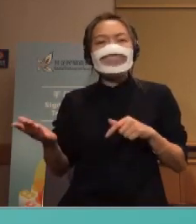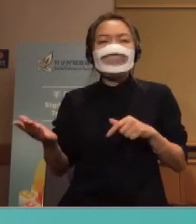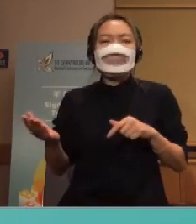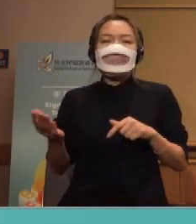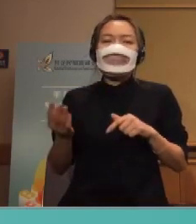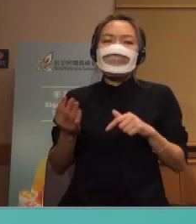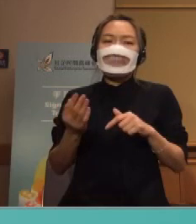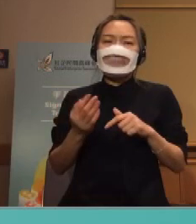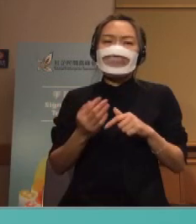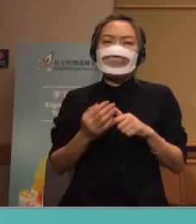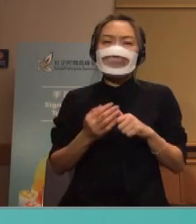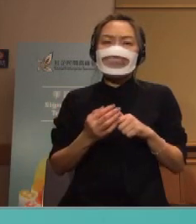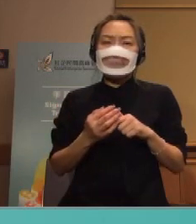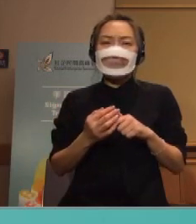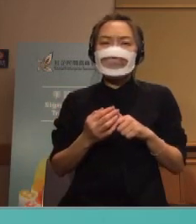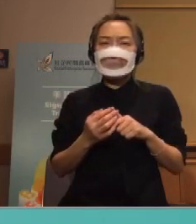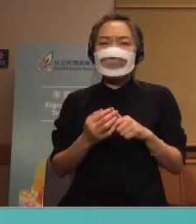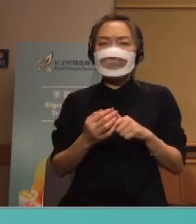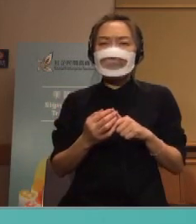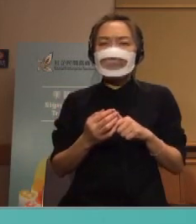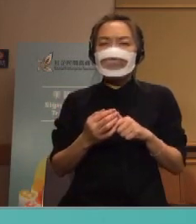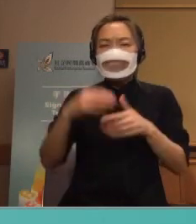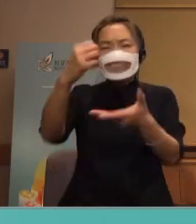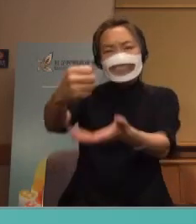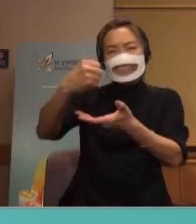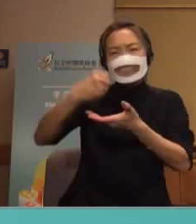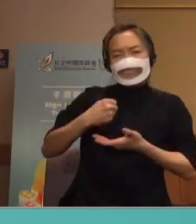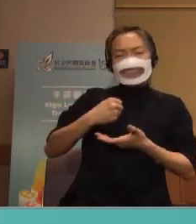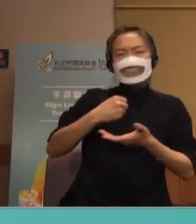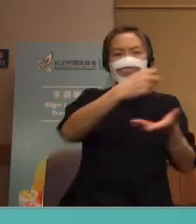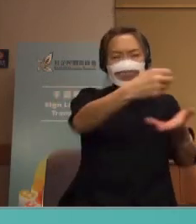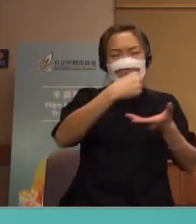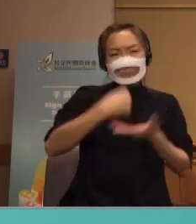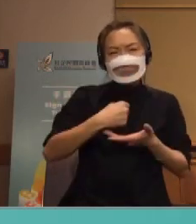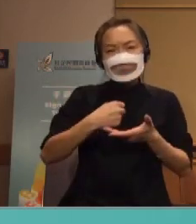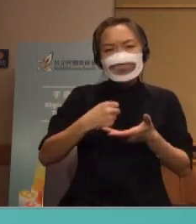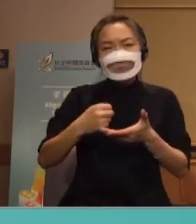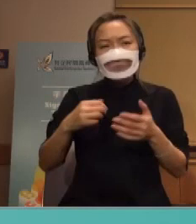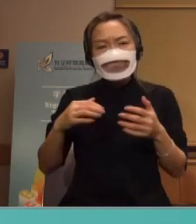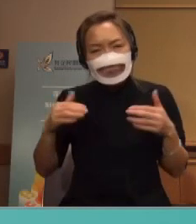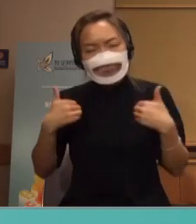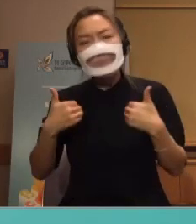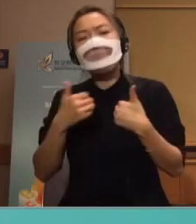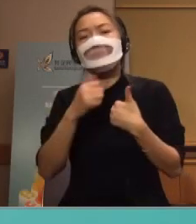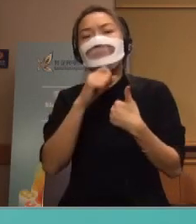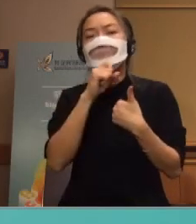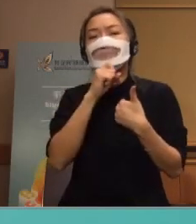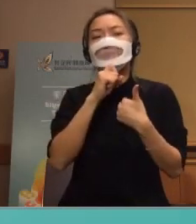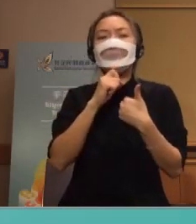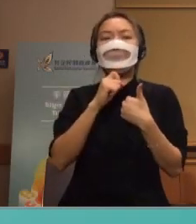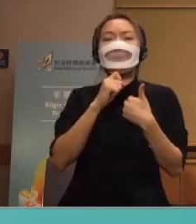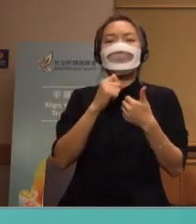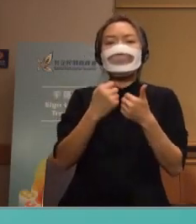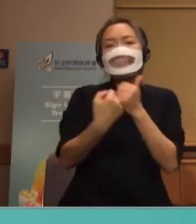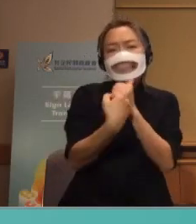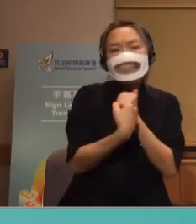fundamentally. The crypto world is so fast because it allows people to make money. Everyone who's really early